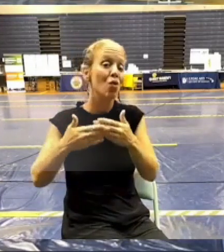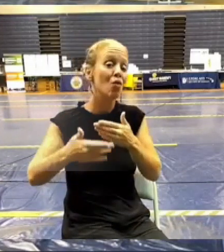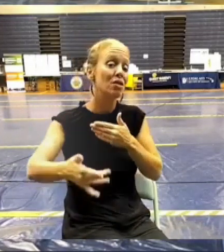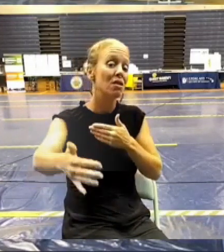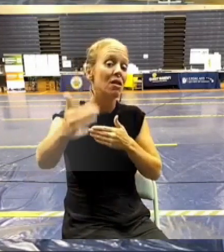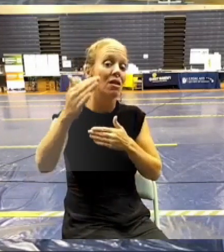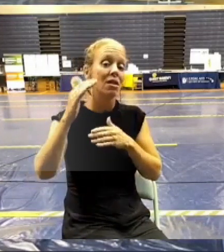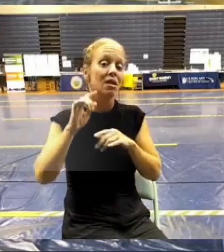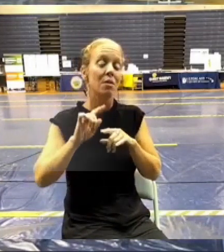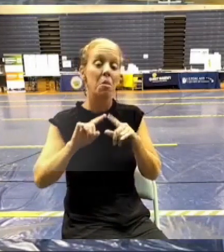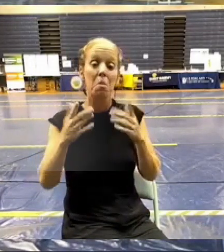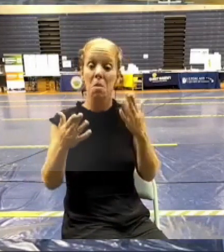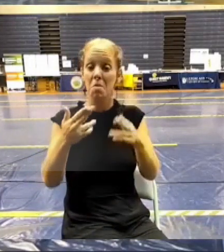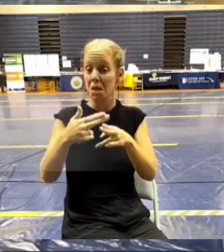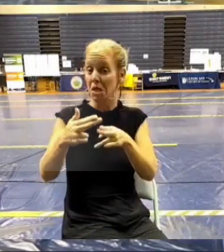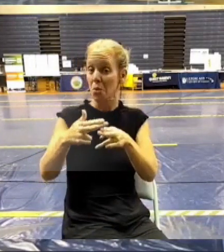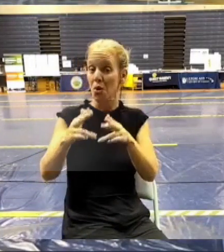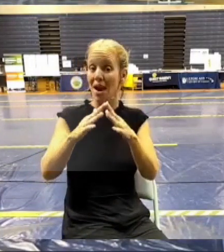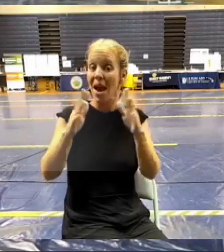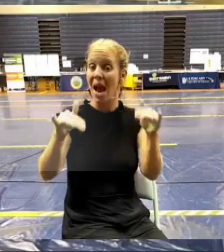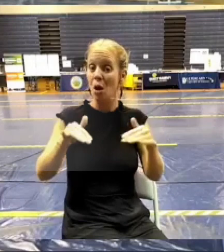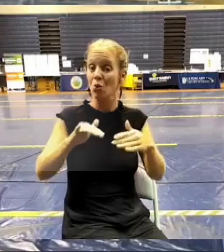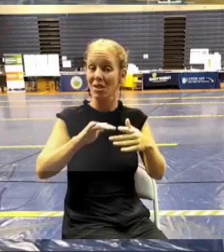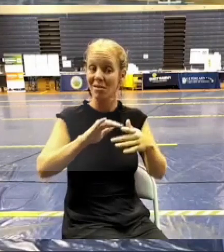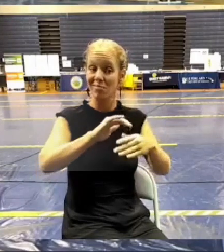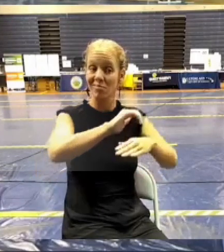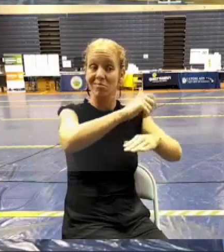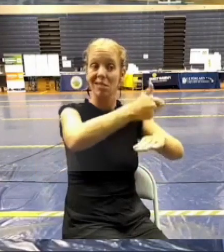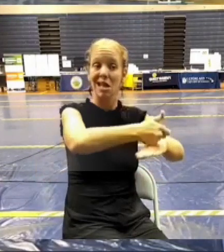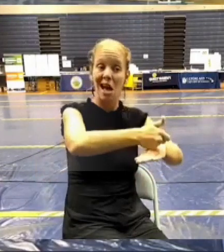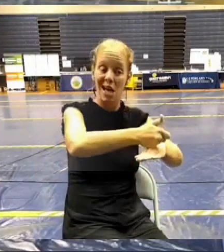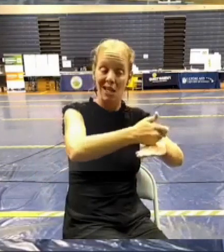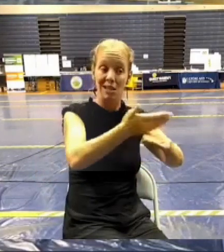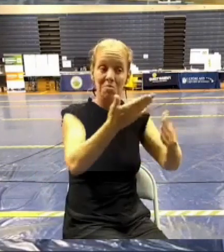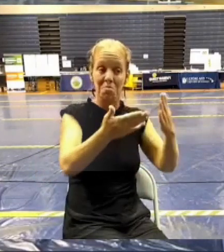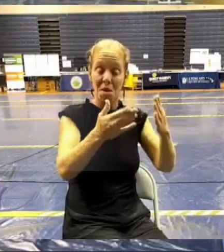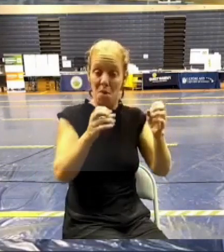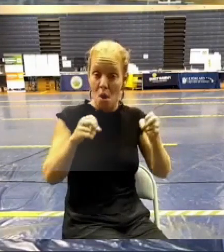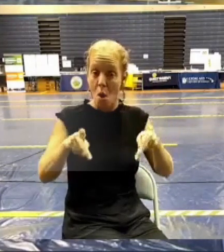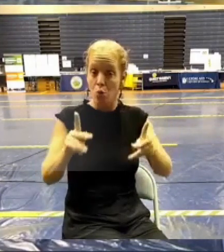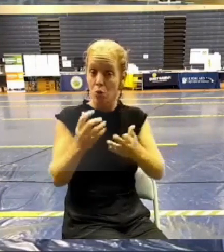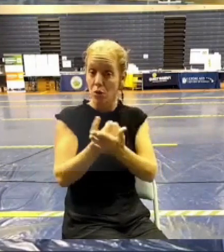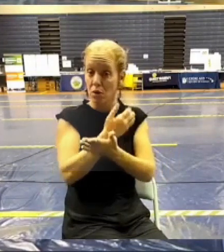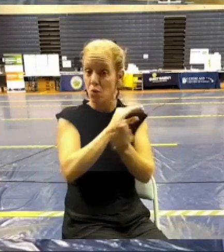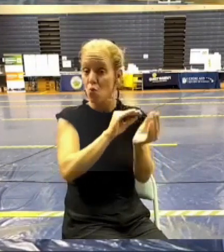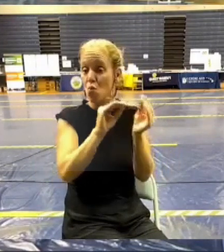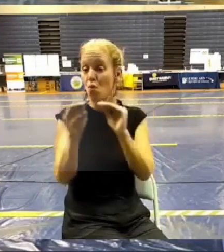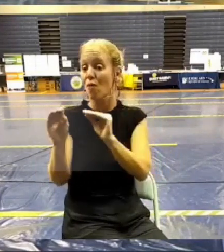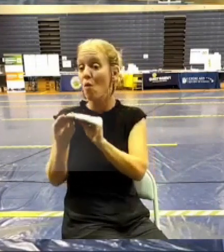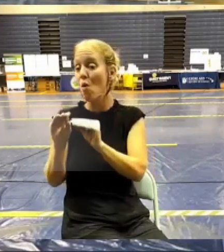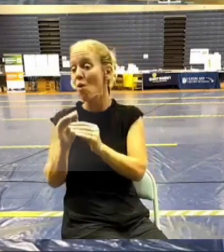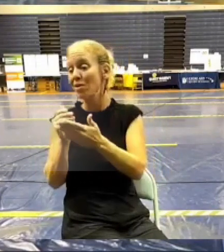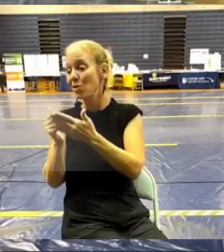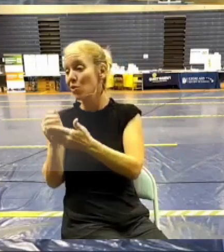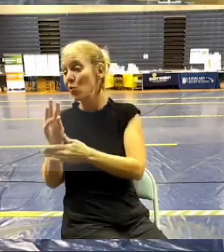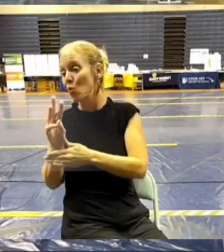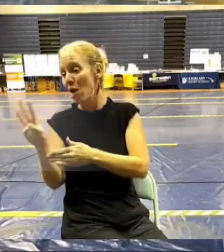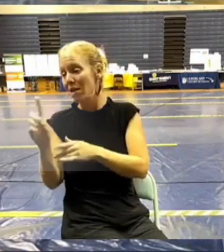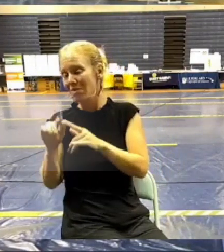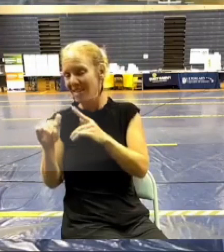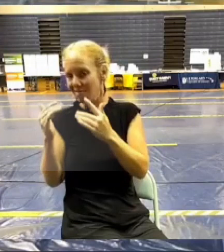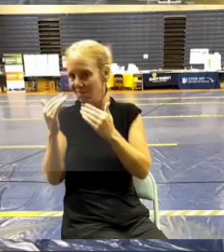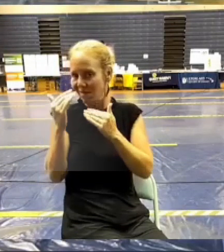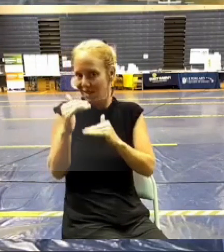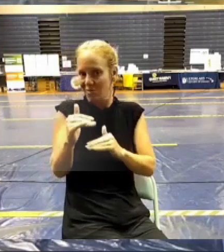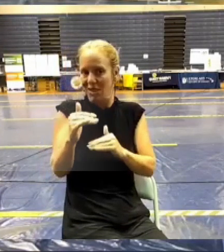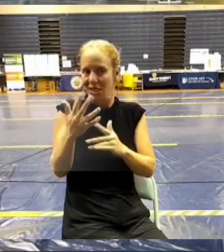these temporary housing sites, that may be an opportunity to move closer to that site. But that's the limitation, and